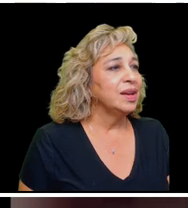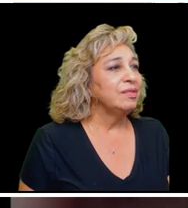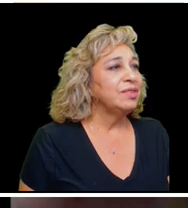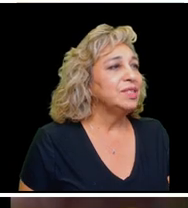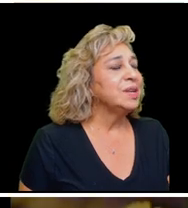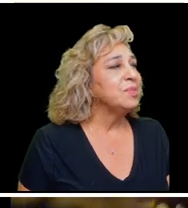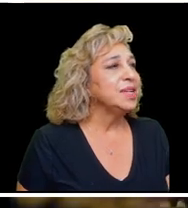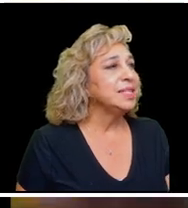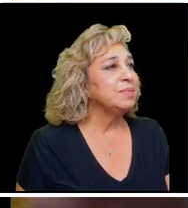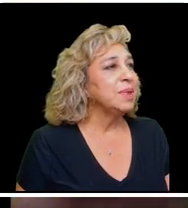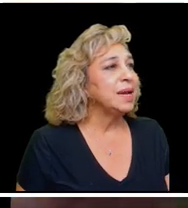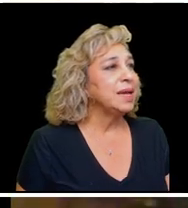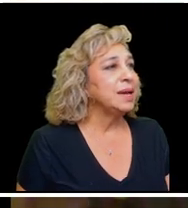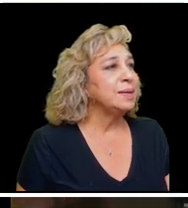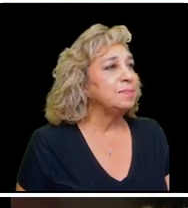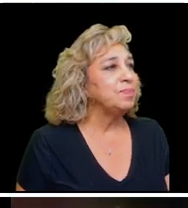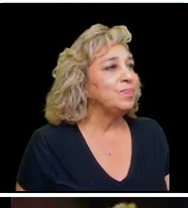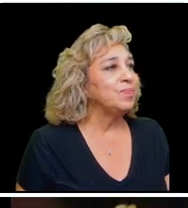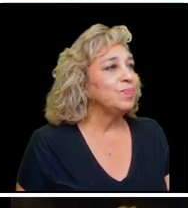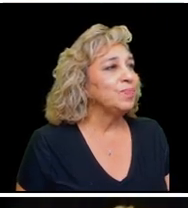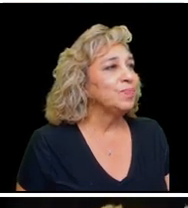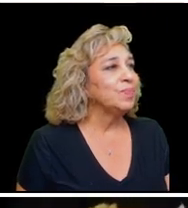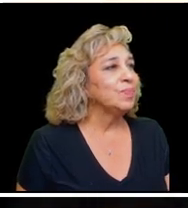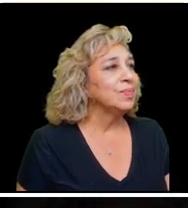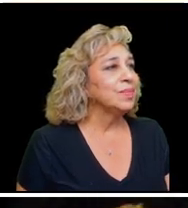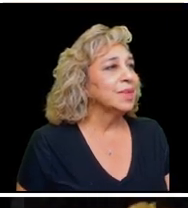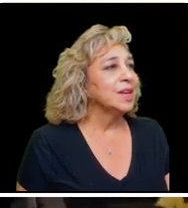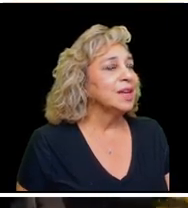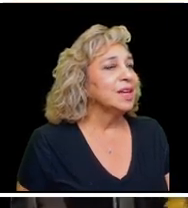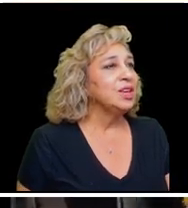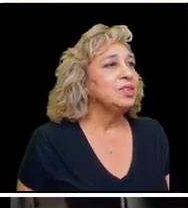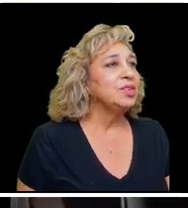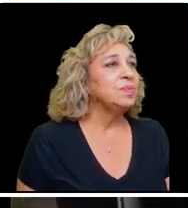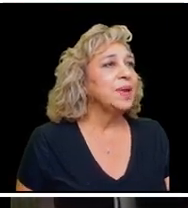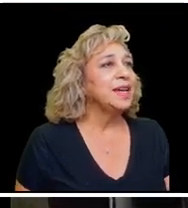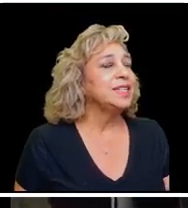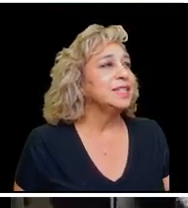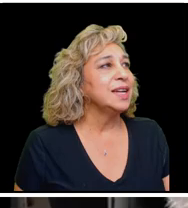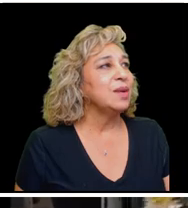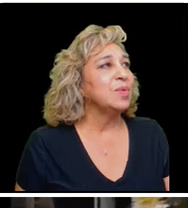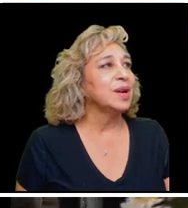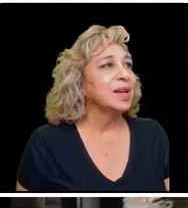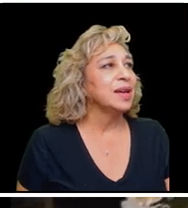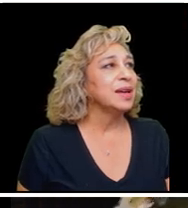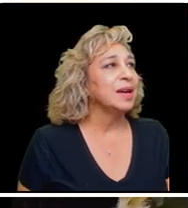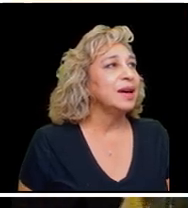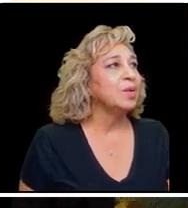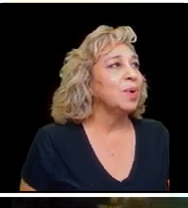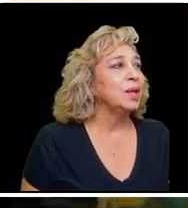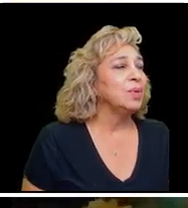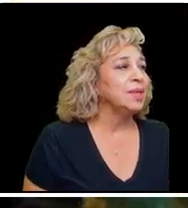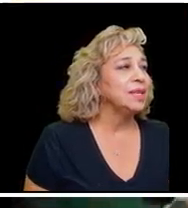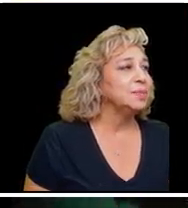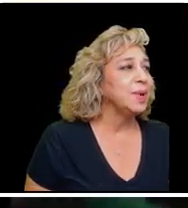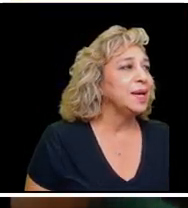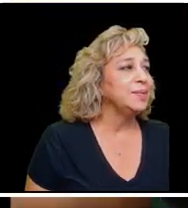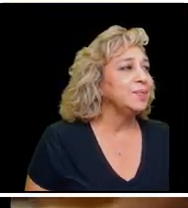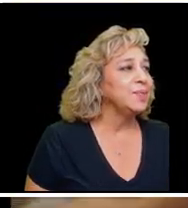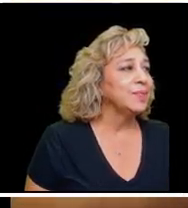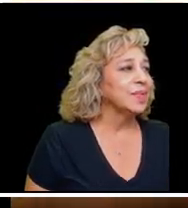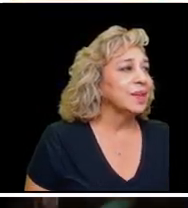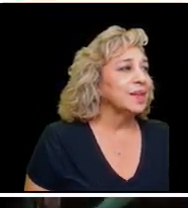for some reason my YouTube page is not working well with this